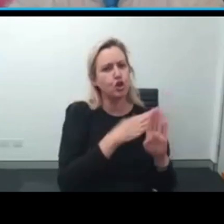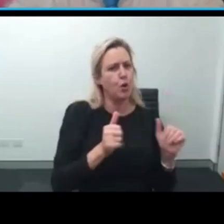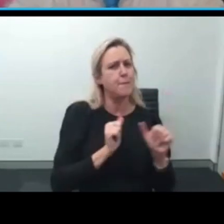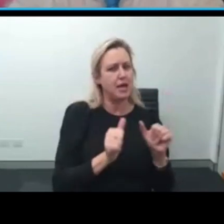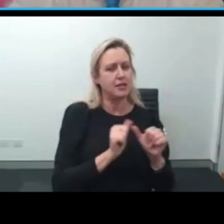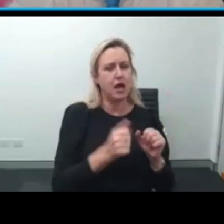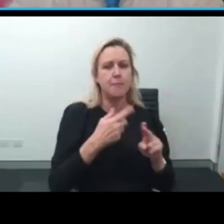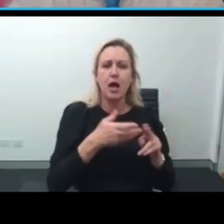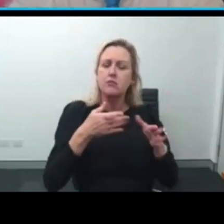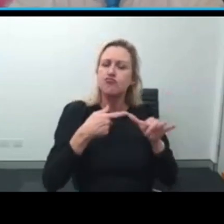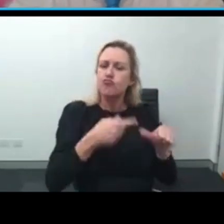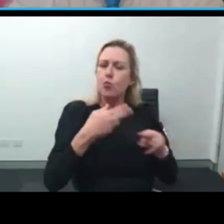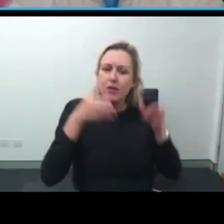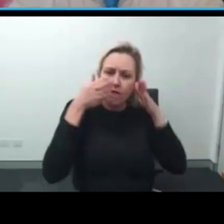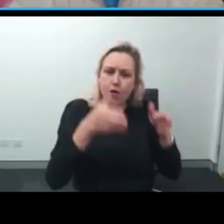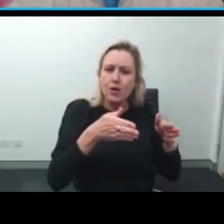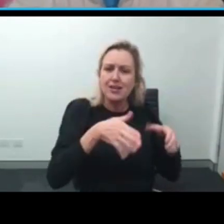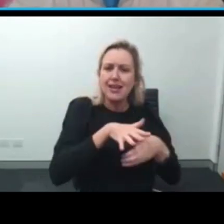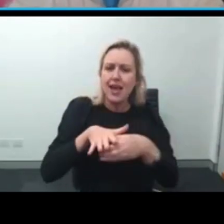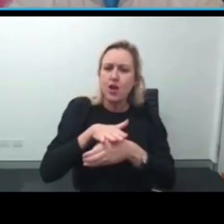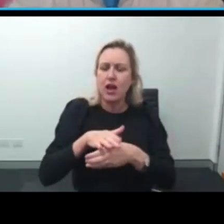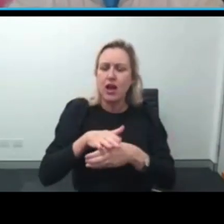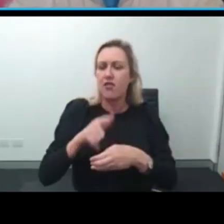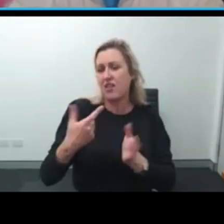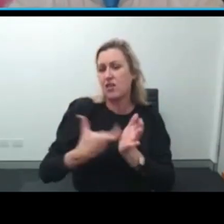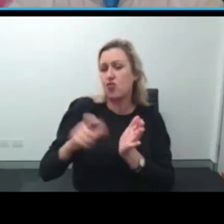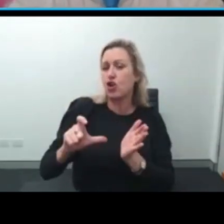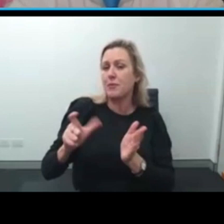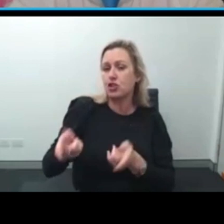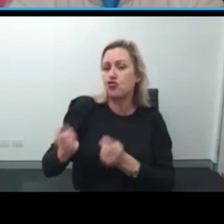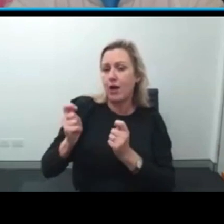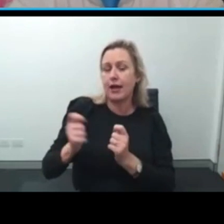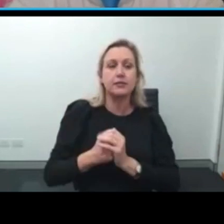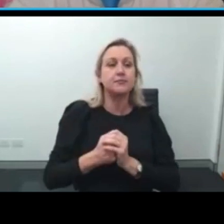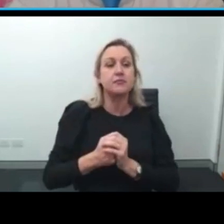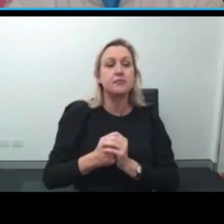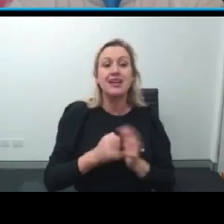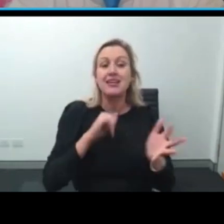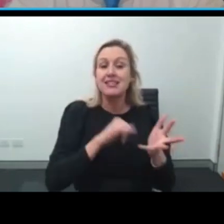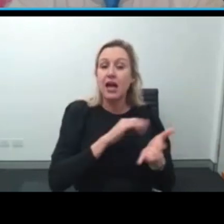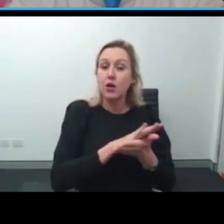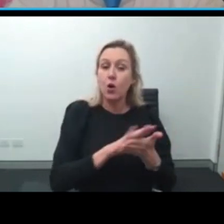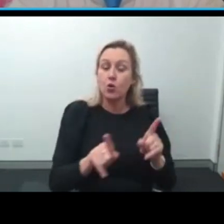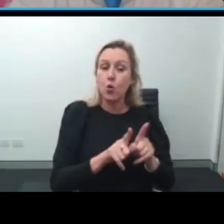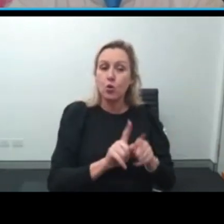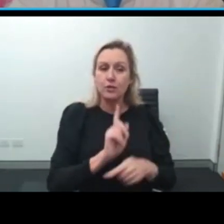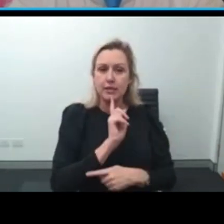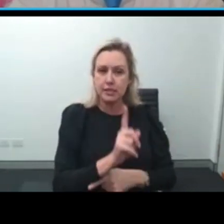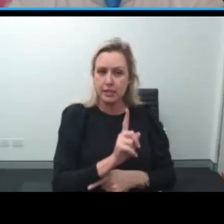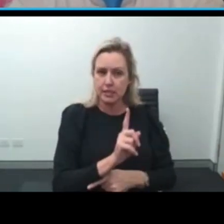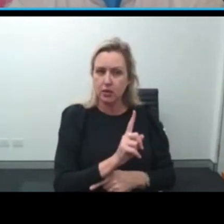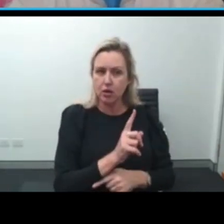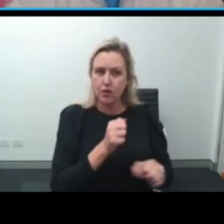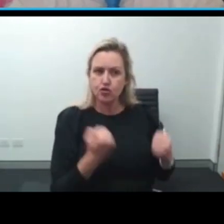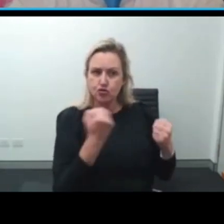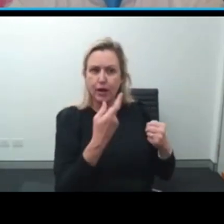those focus areas which were raised by the Royal Commission. Stakeholders also noted that the strength and quality